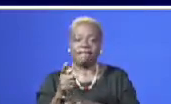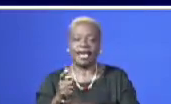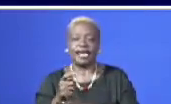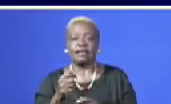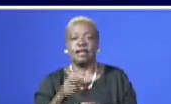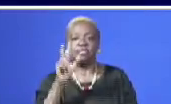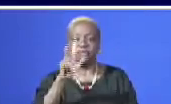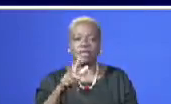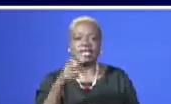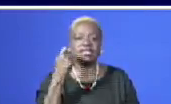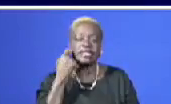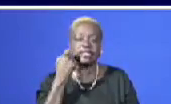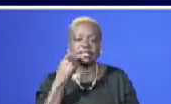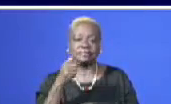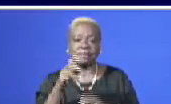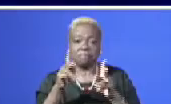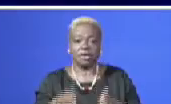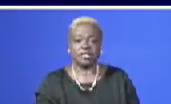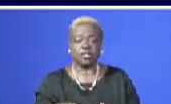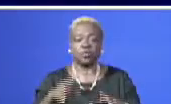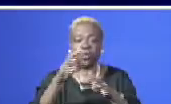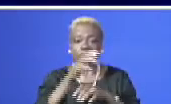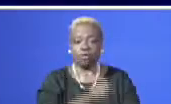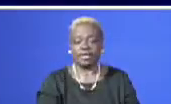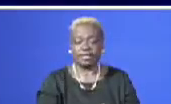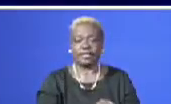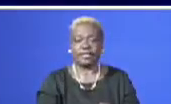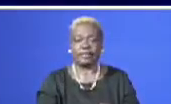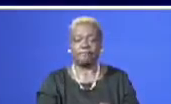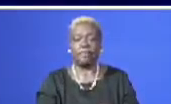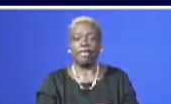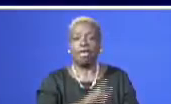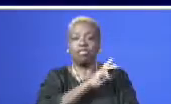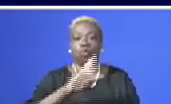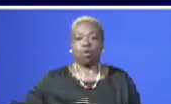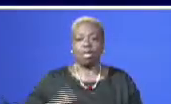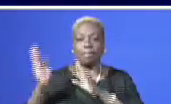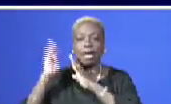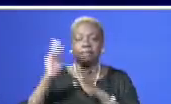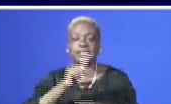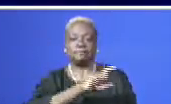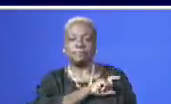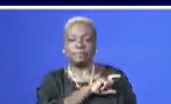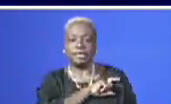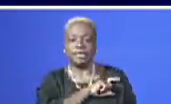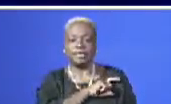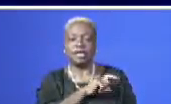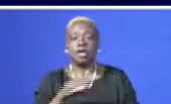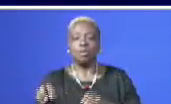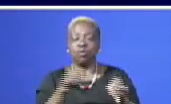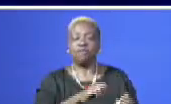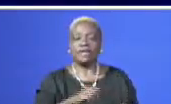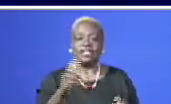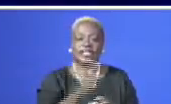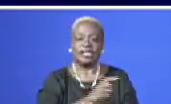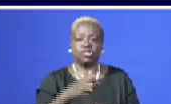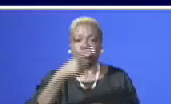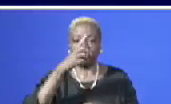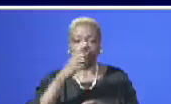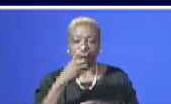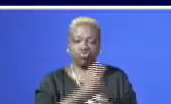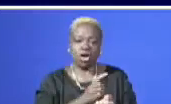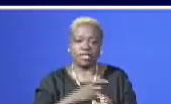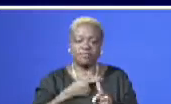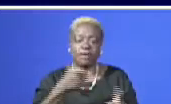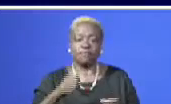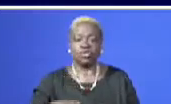Three suspects were arrested in connection with this incident. The Royal Bahamas Police Force also removing dangerous drugs from the streets of the